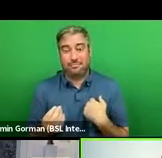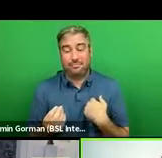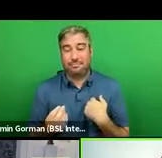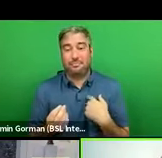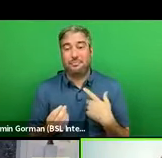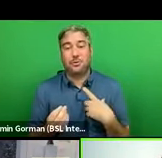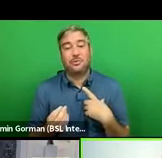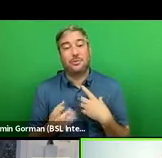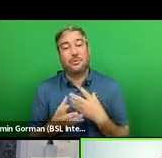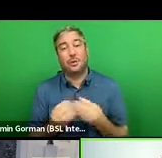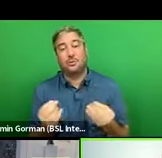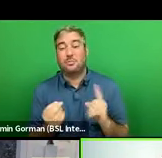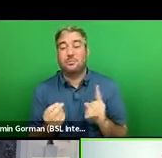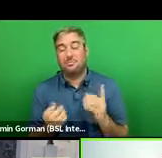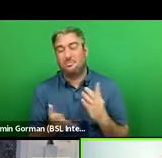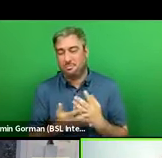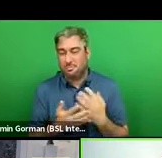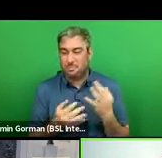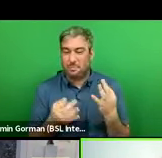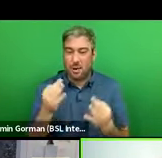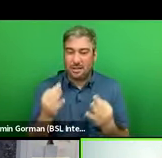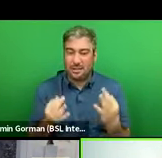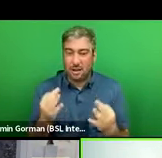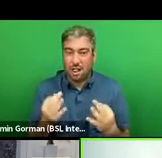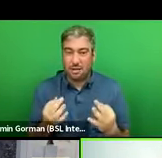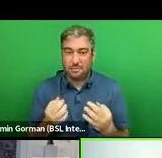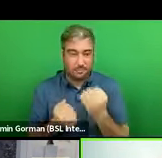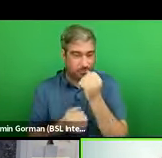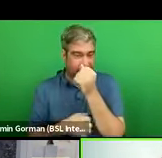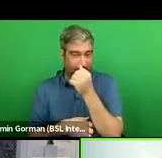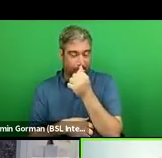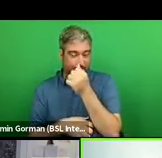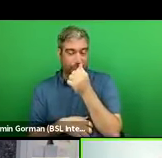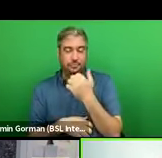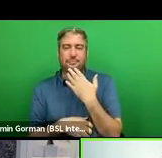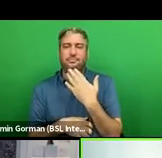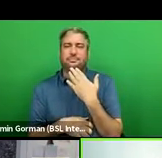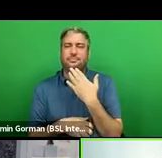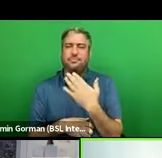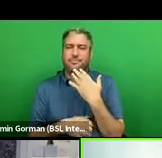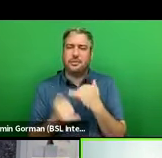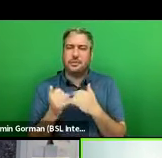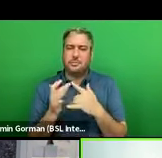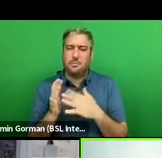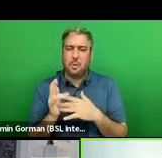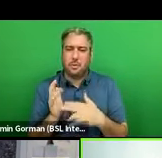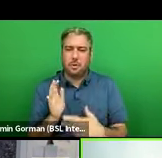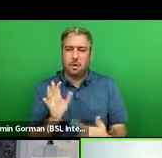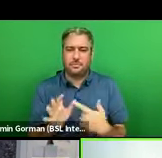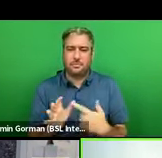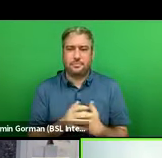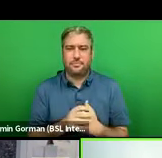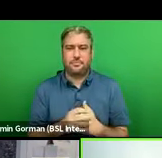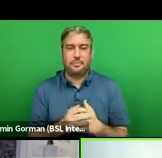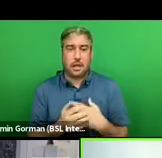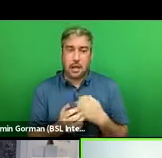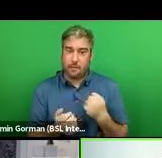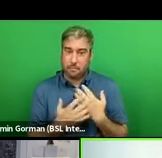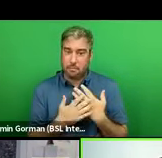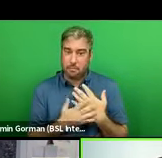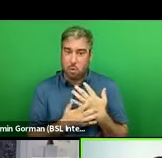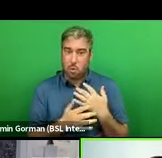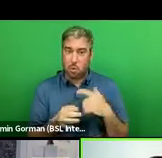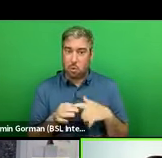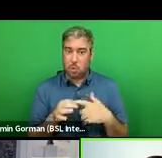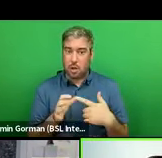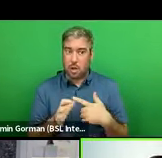Thank you so much, Simona. There are quite a few questions in the Q&A that go to all of the speakers, but I'm actually